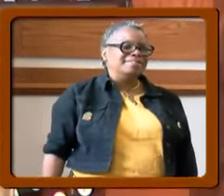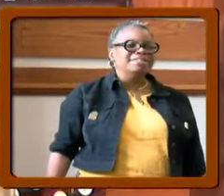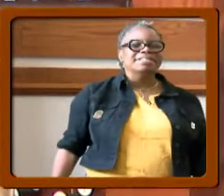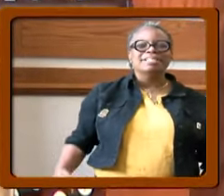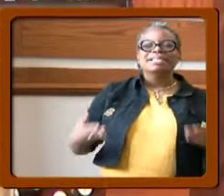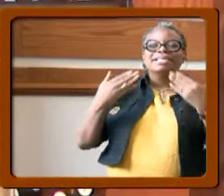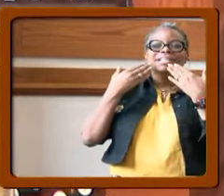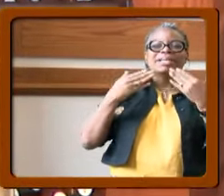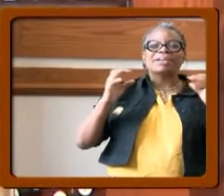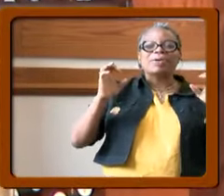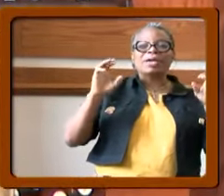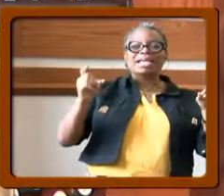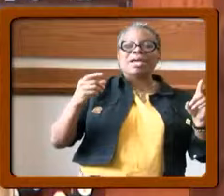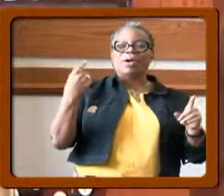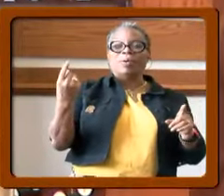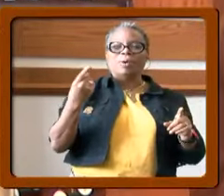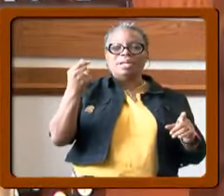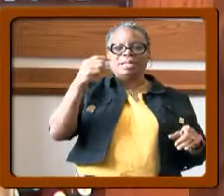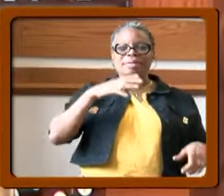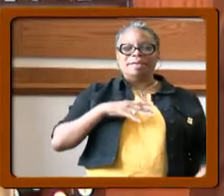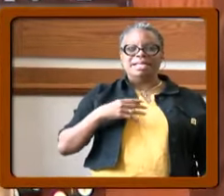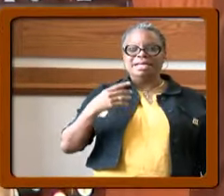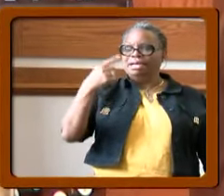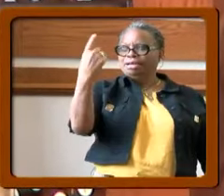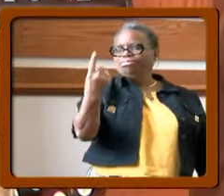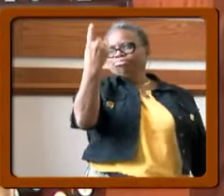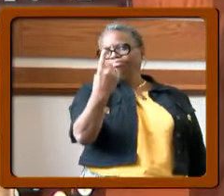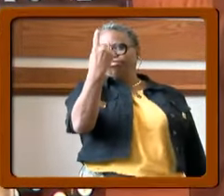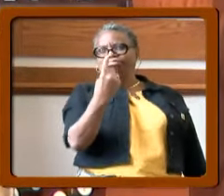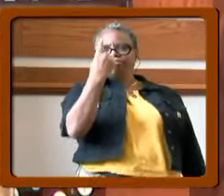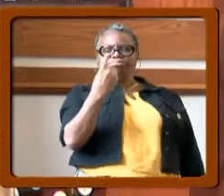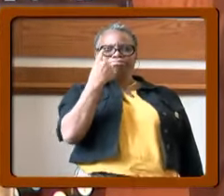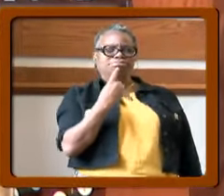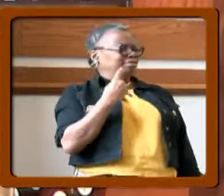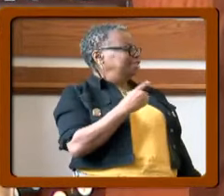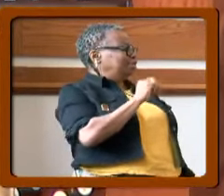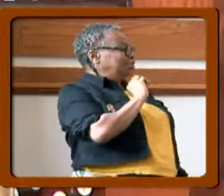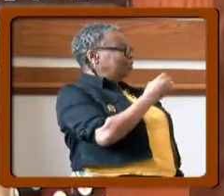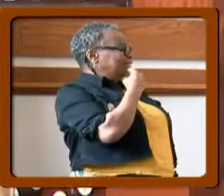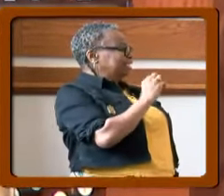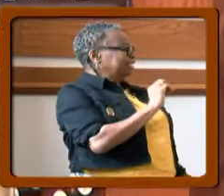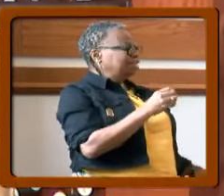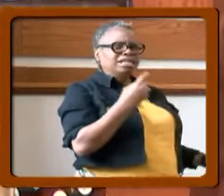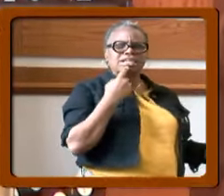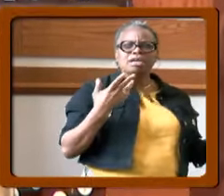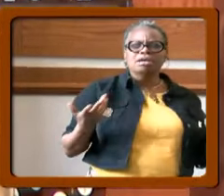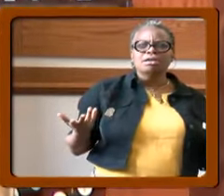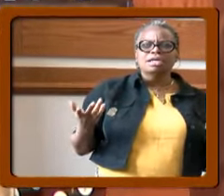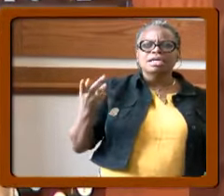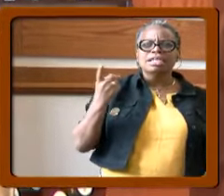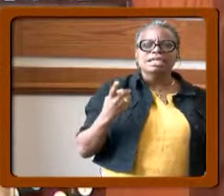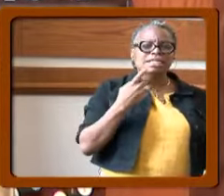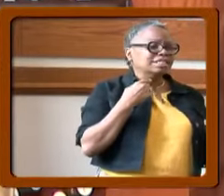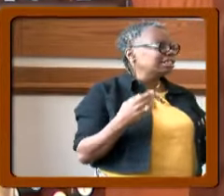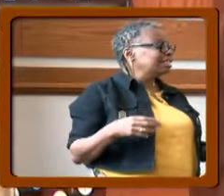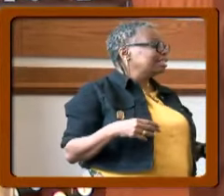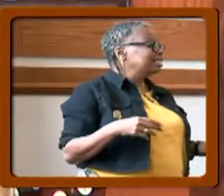Thank you, Ed. One of my trustees, he came all the way down the aisle since nobody else said anything. And I was like, what is Ed doing? Ed